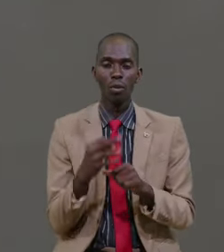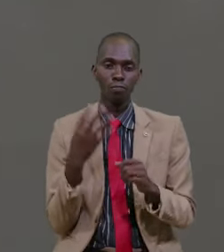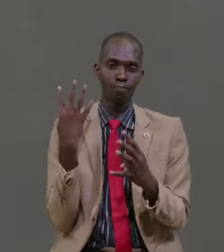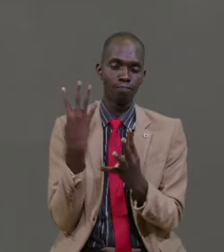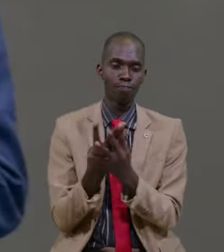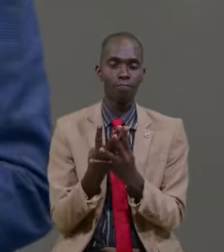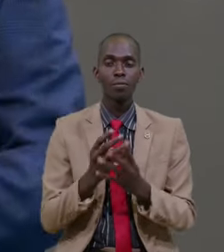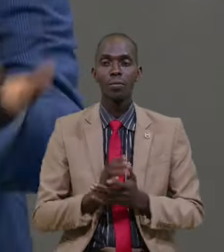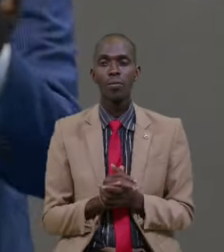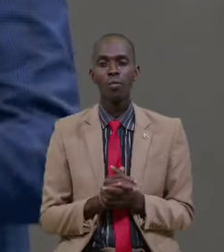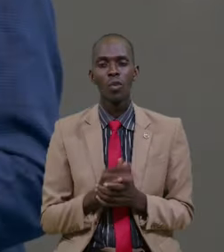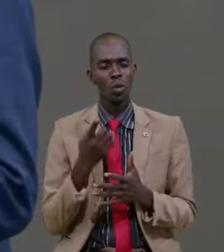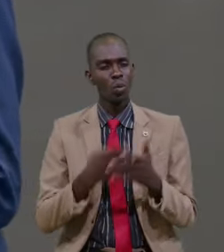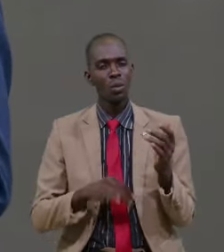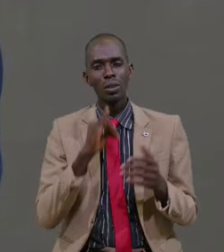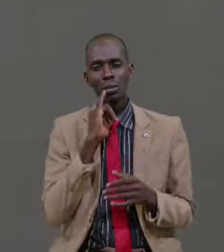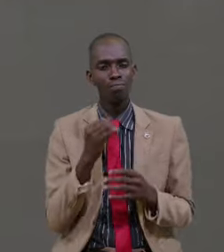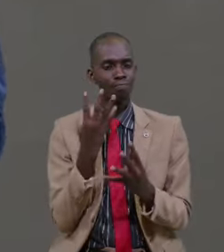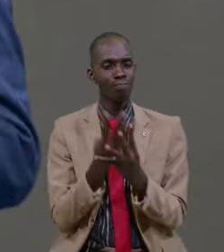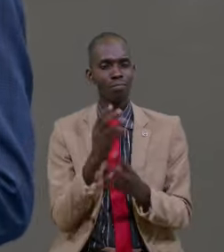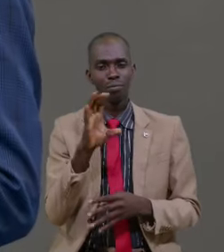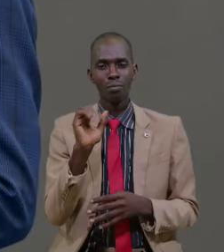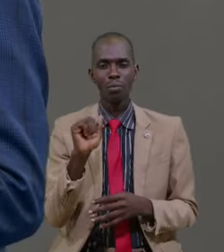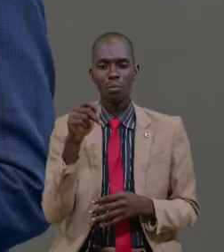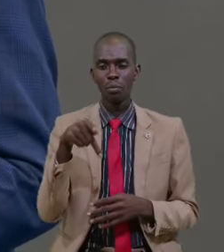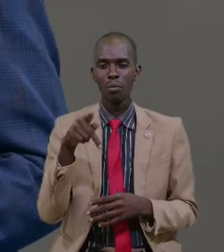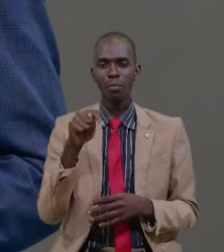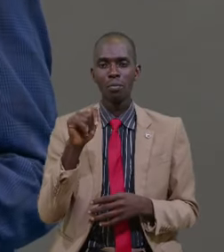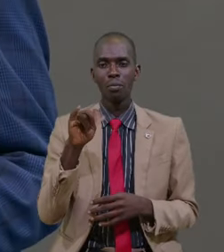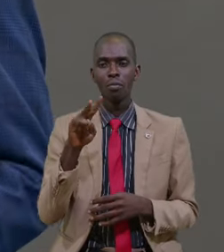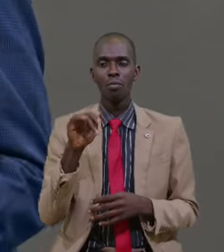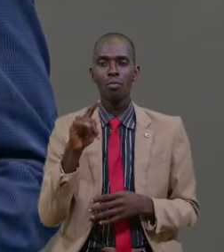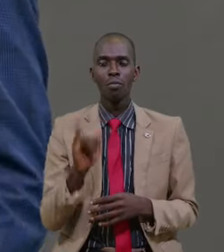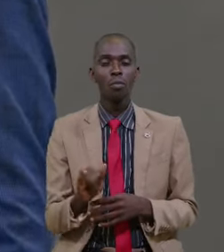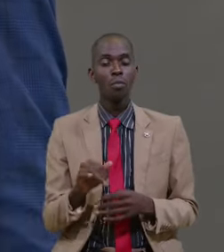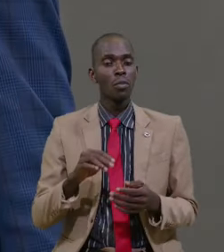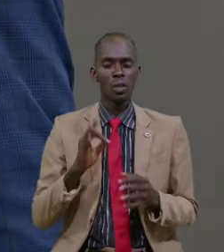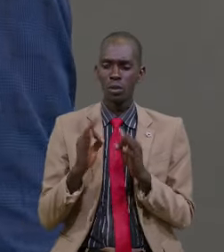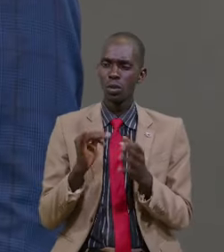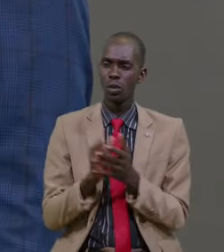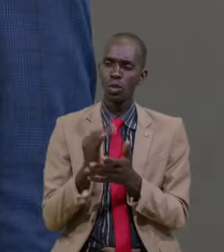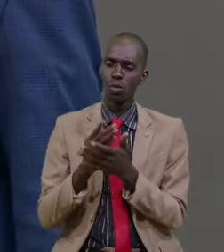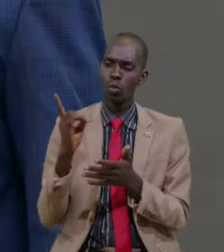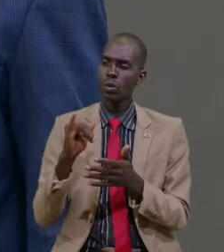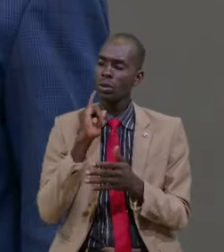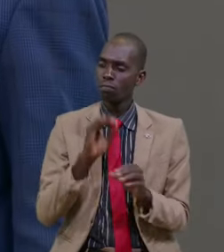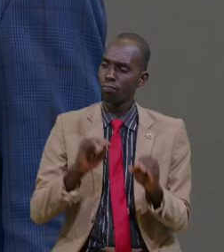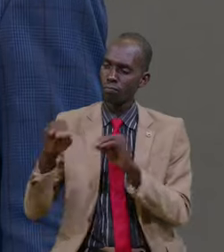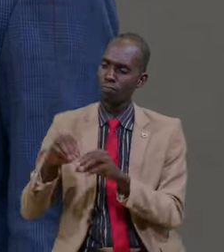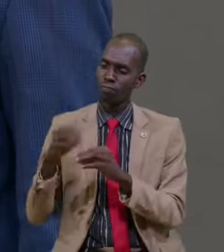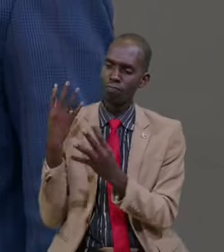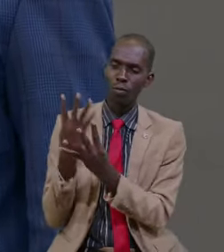captivity. What's captivity? Many people will say a person is in captivity when an